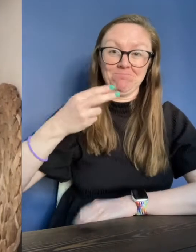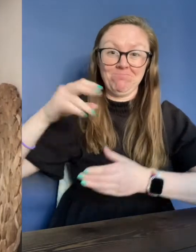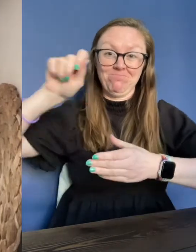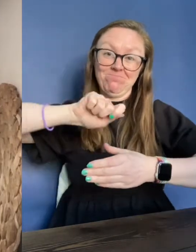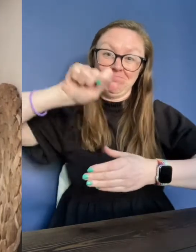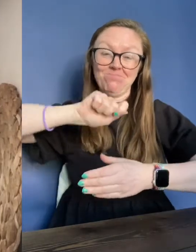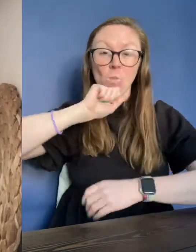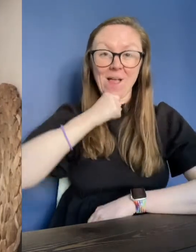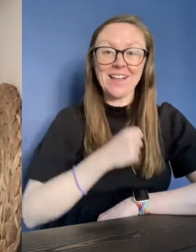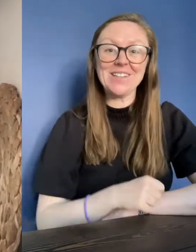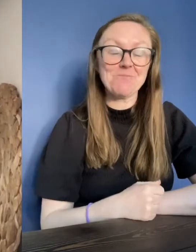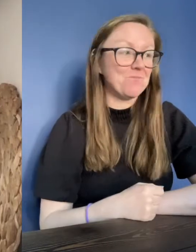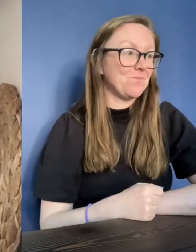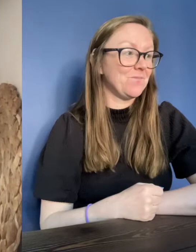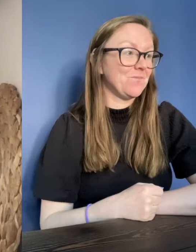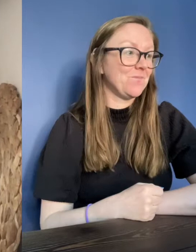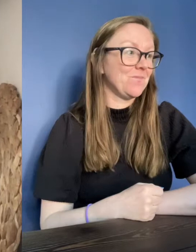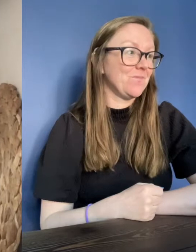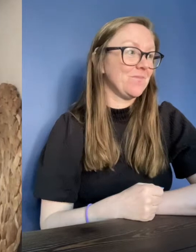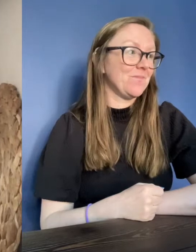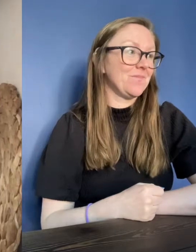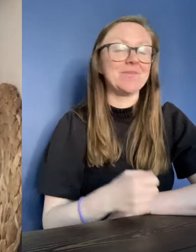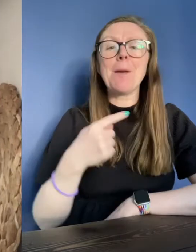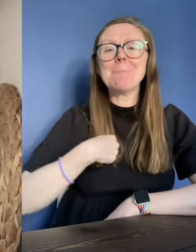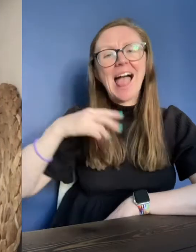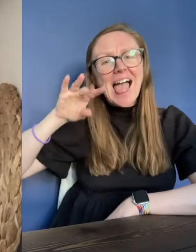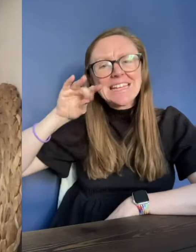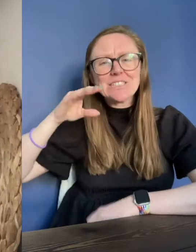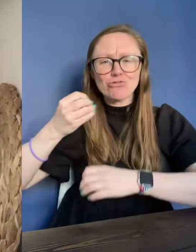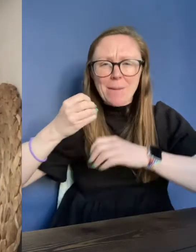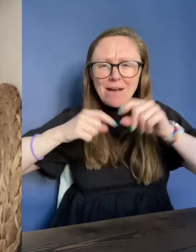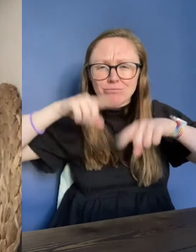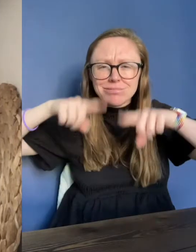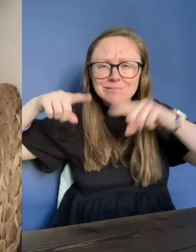honey, which is another recipe you could find on my Instagram.